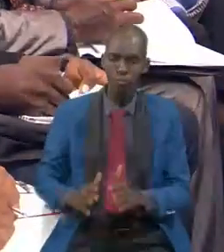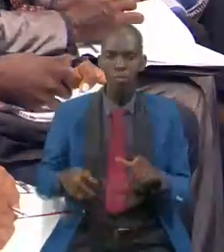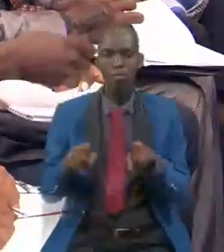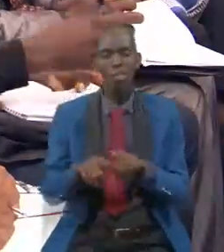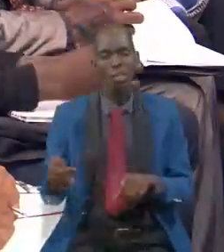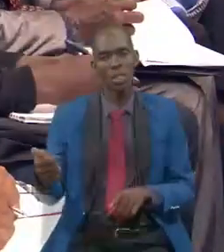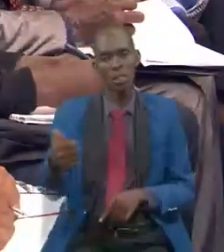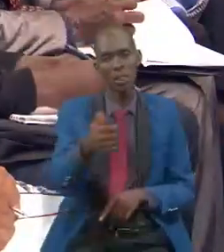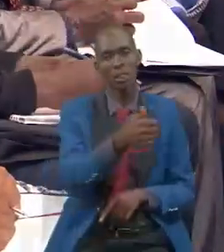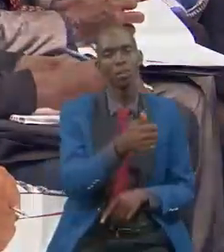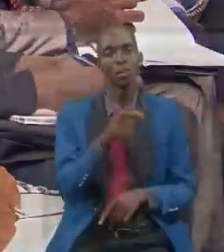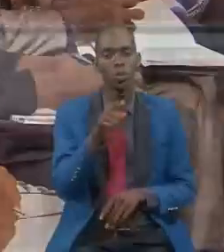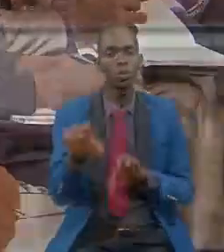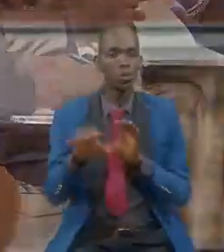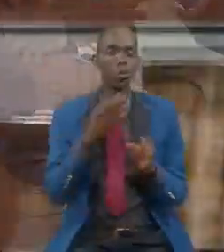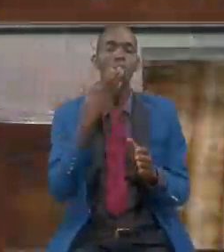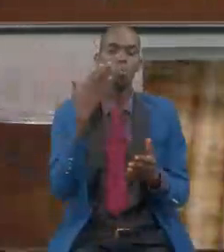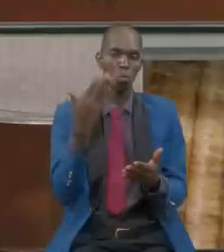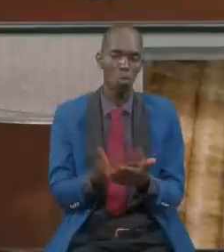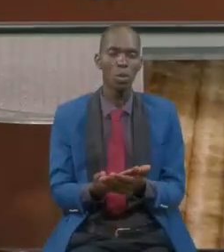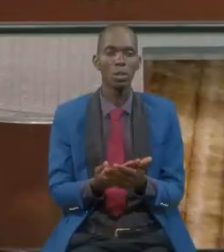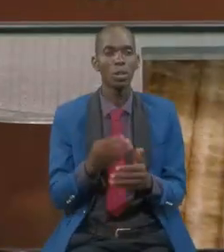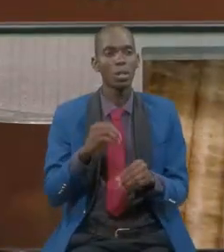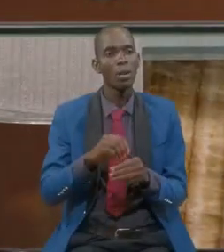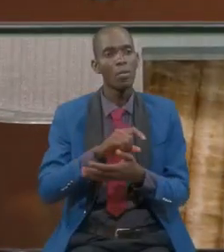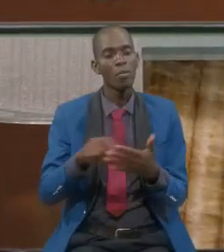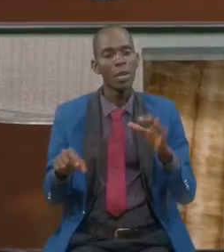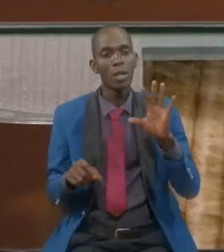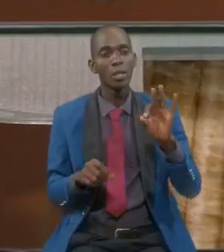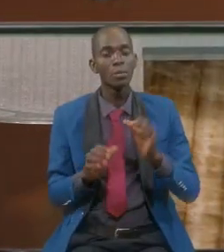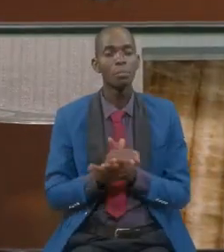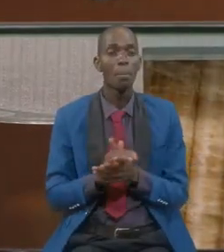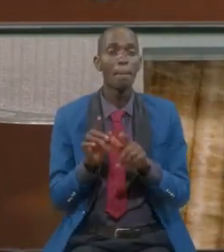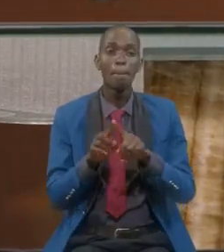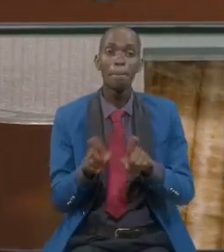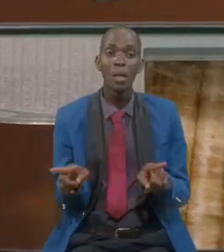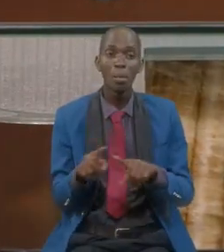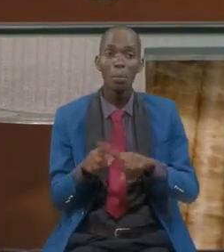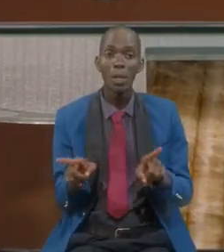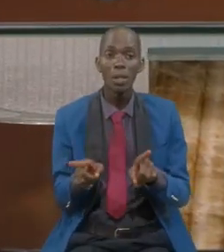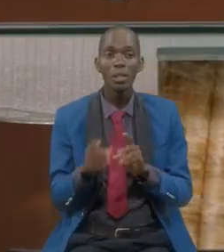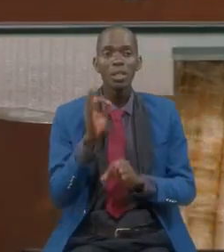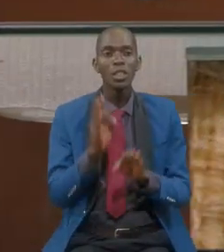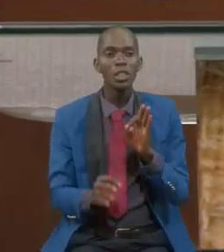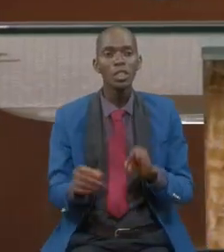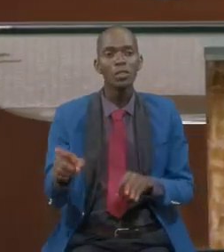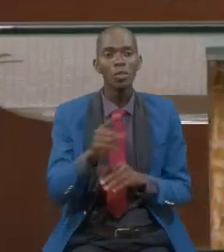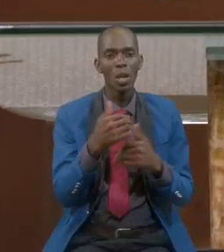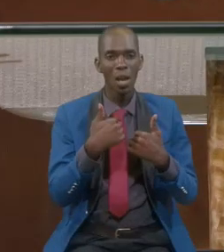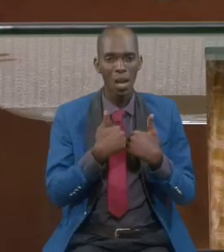thy you do well look at verse 9 in verse 9 B if he have